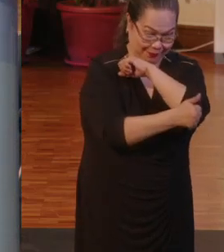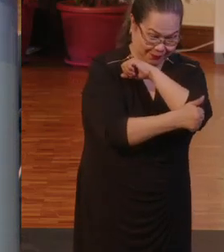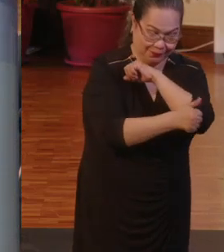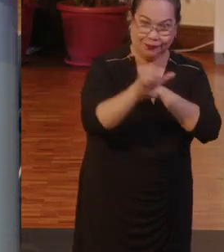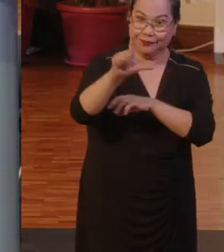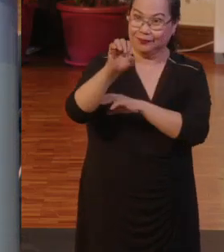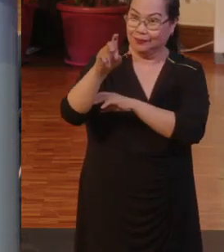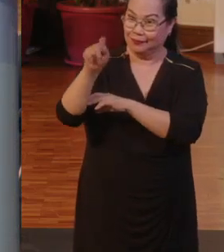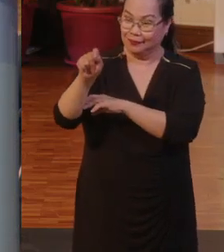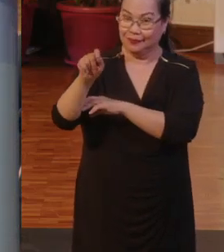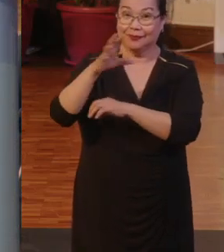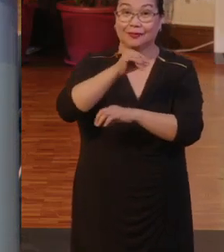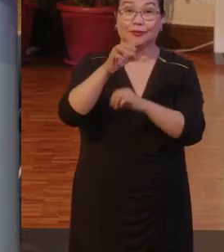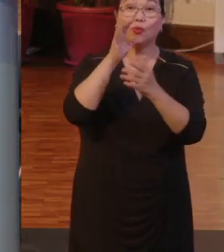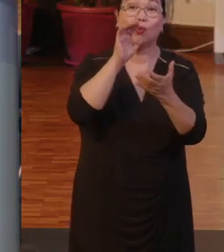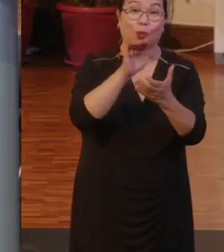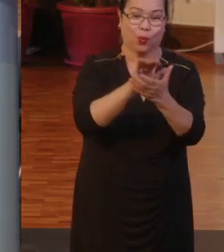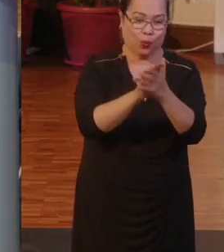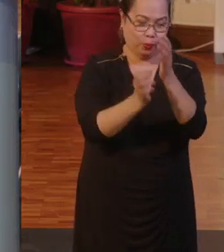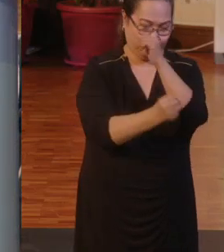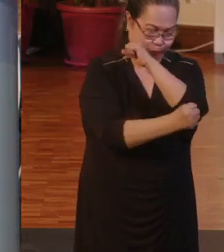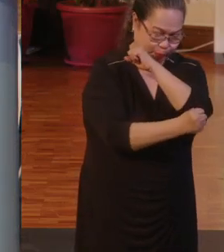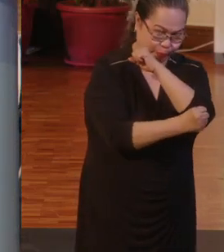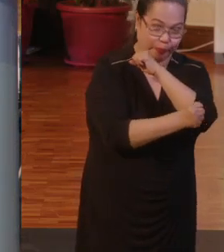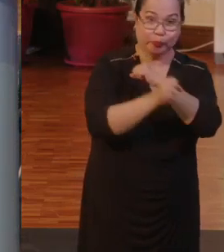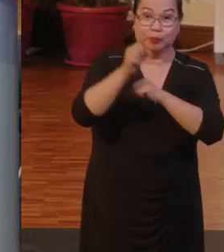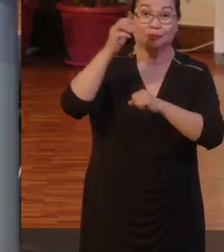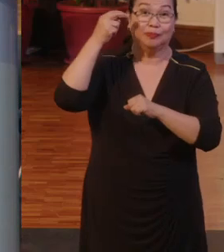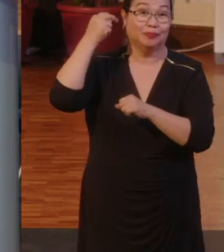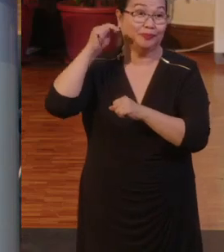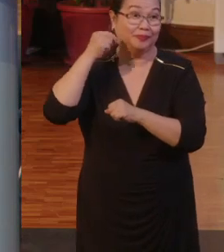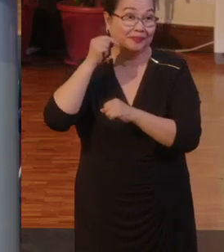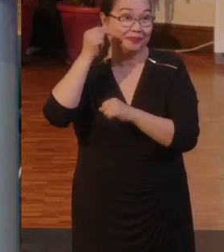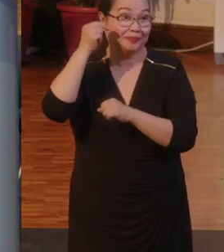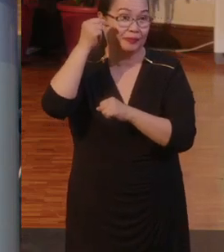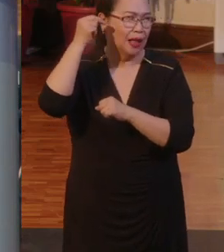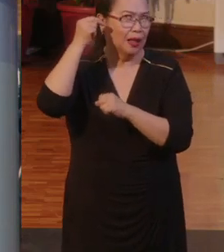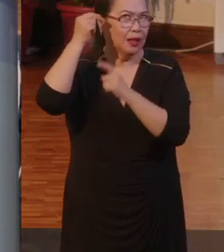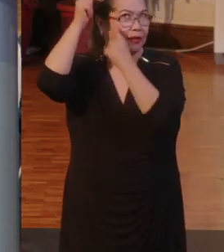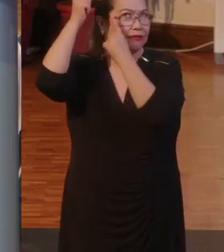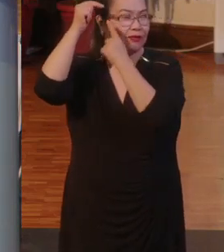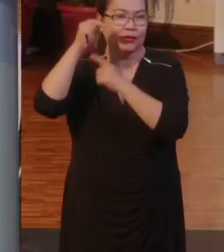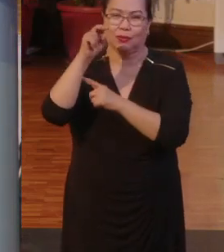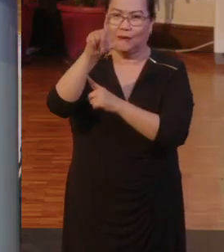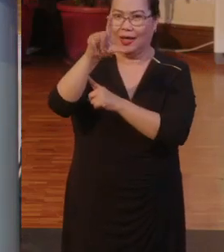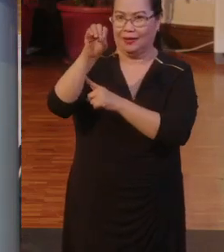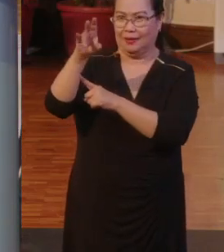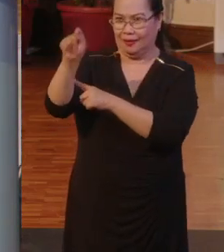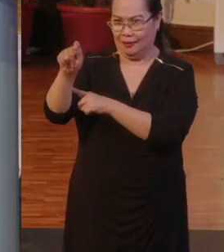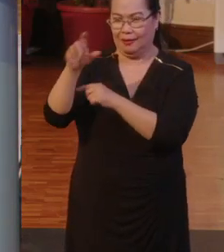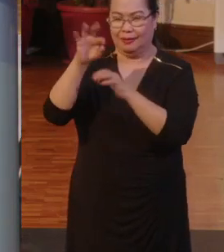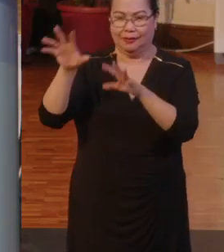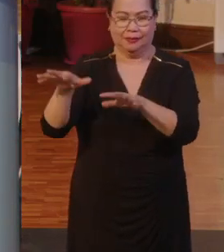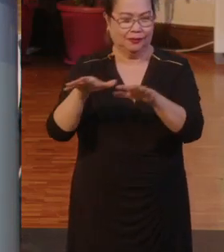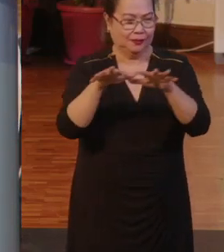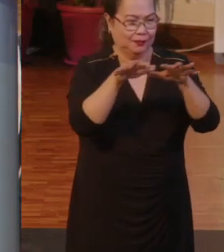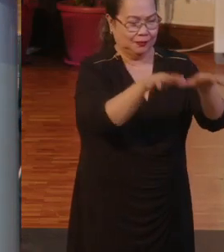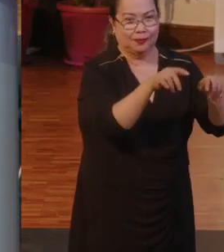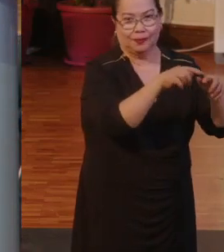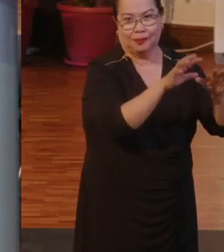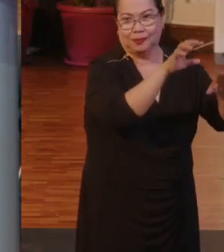his daughter-in-law, his son Abram's wife, and they went forth together from Ur of the Chaldees to go into the land